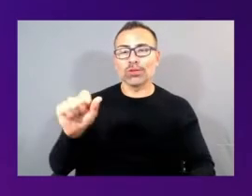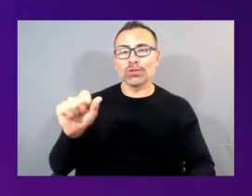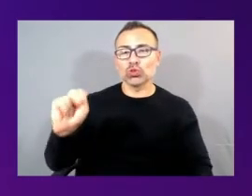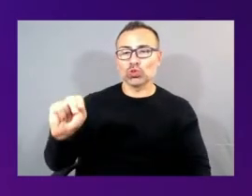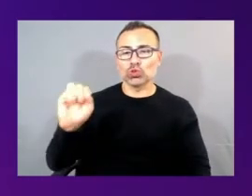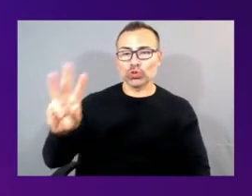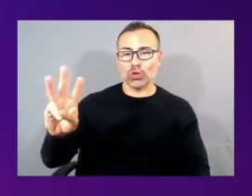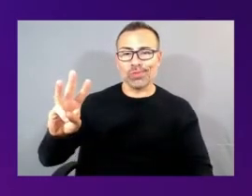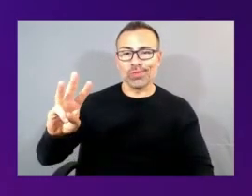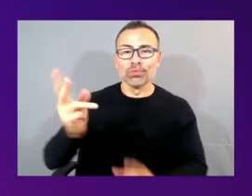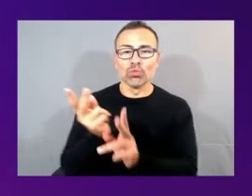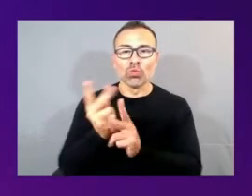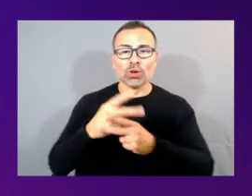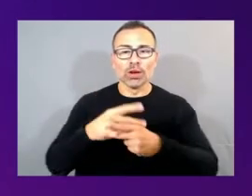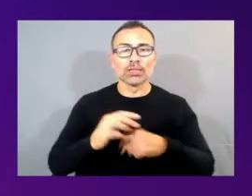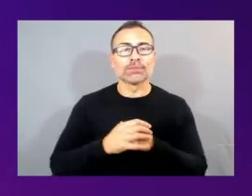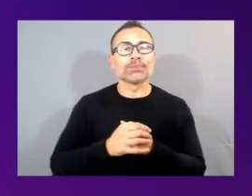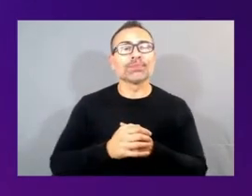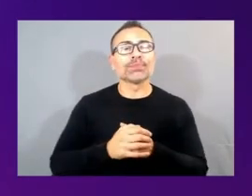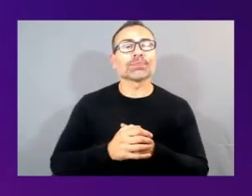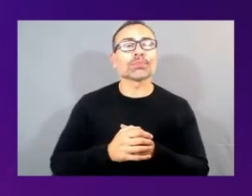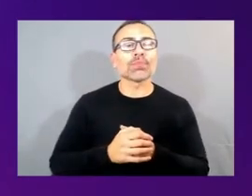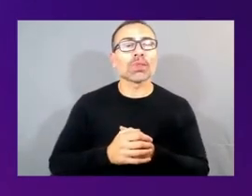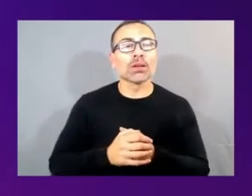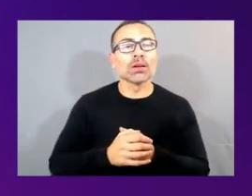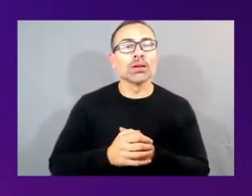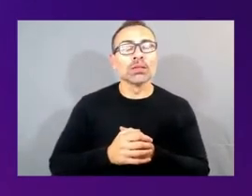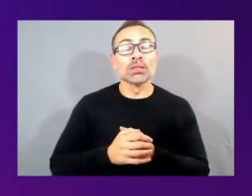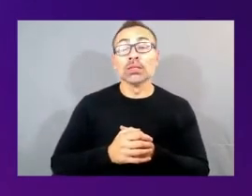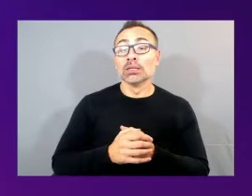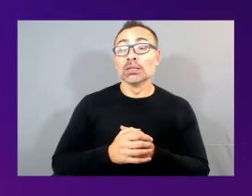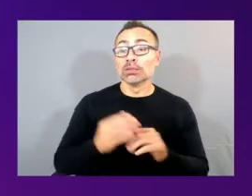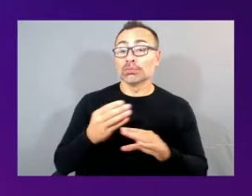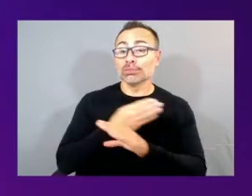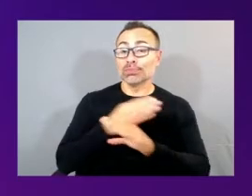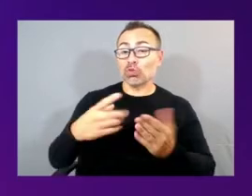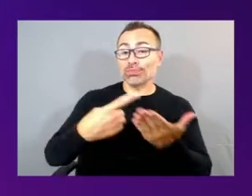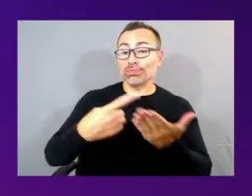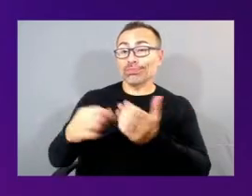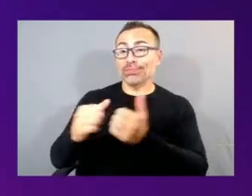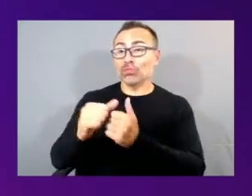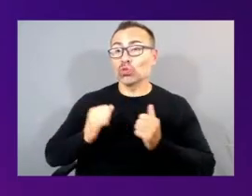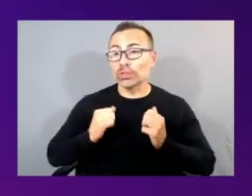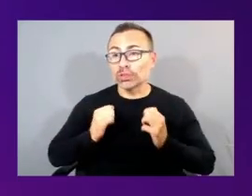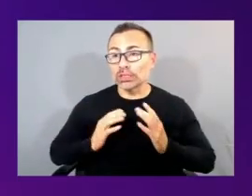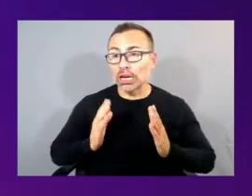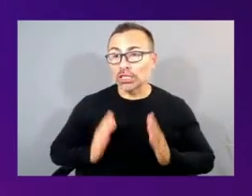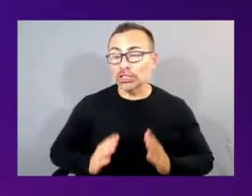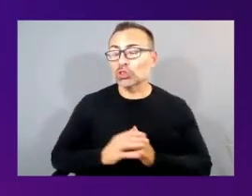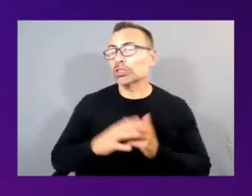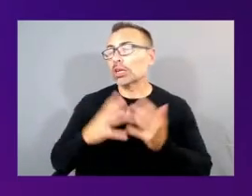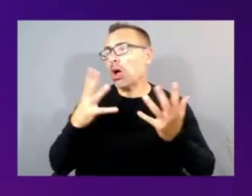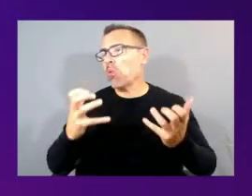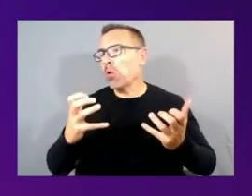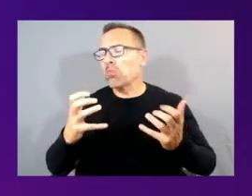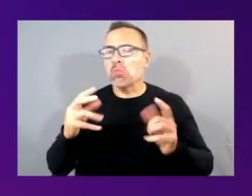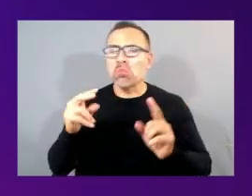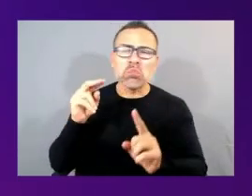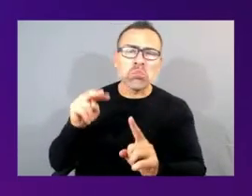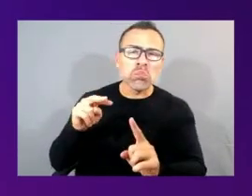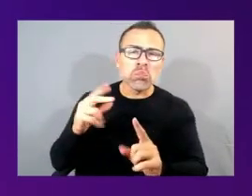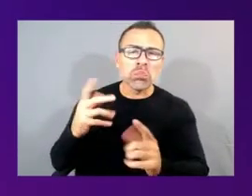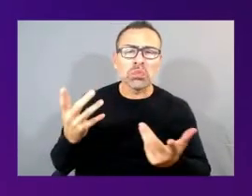Now, before we go into and talk to a couple of customers, I want to kind of touch upon what